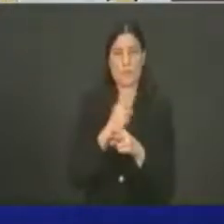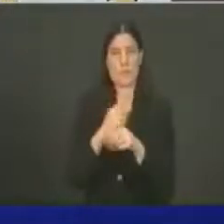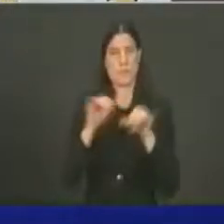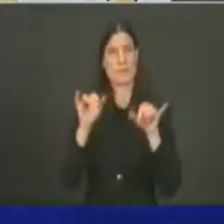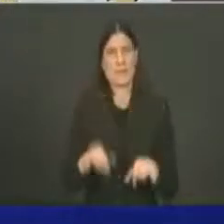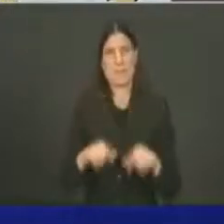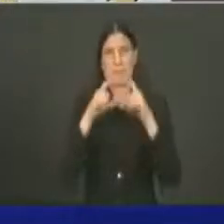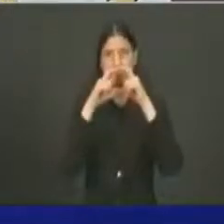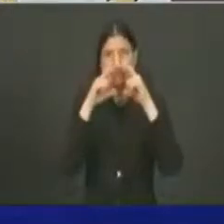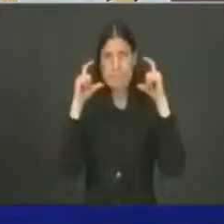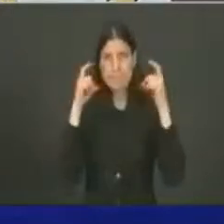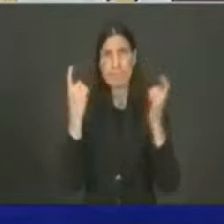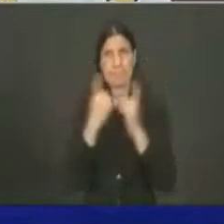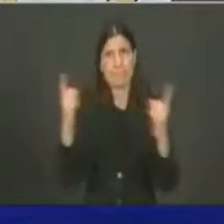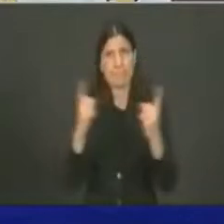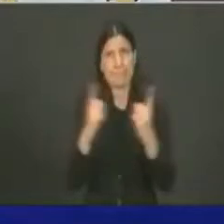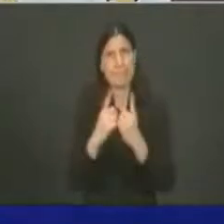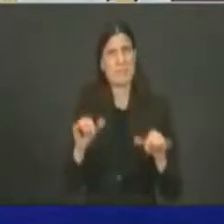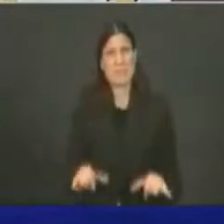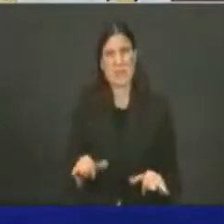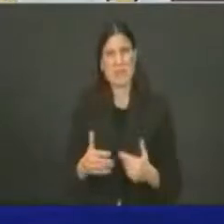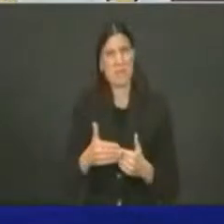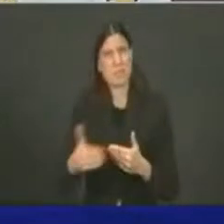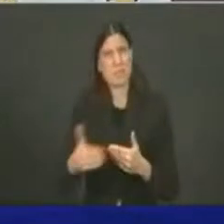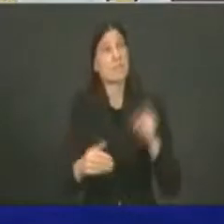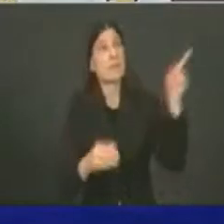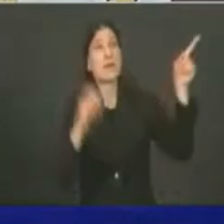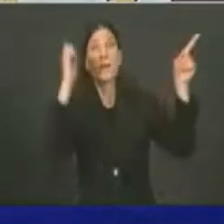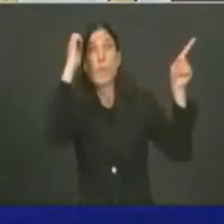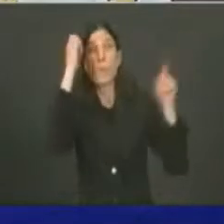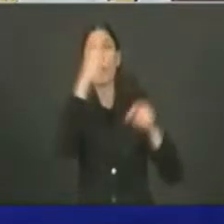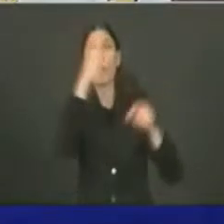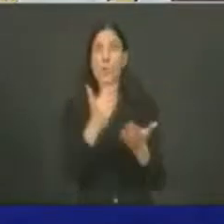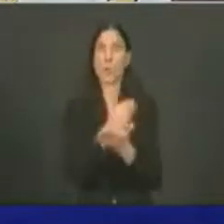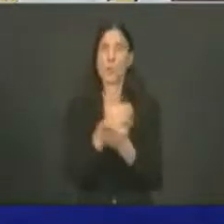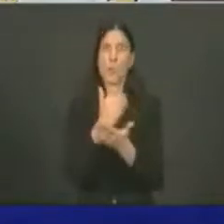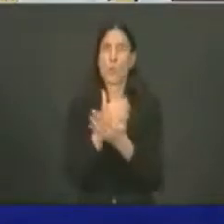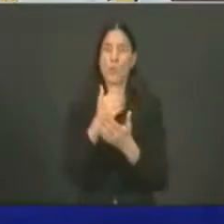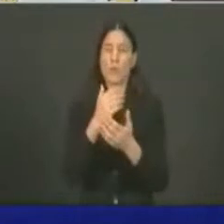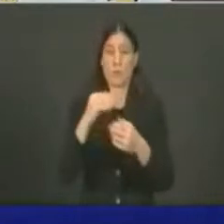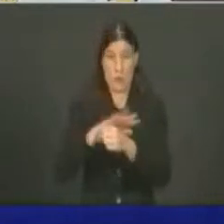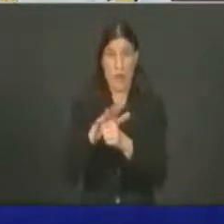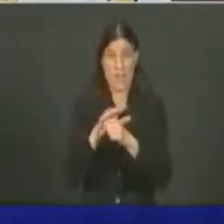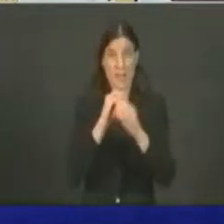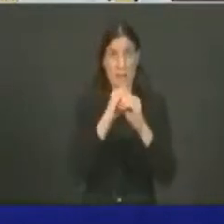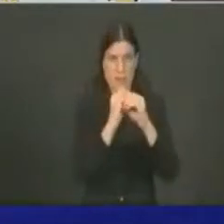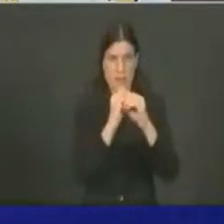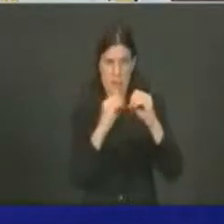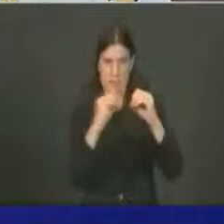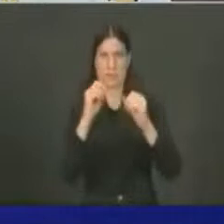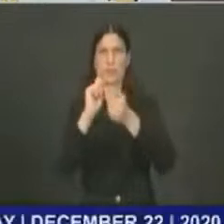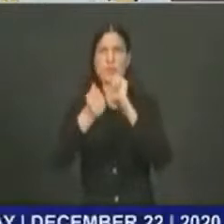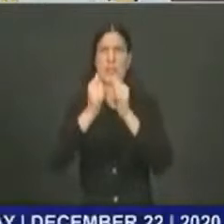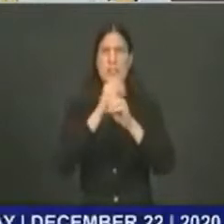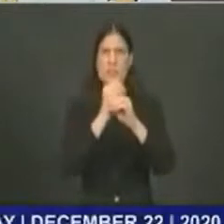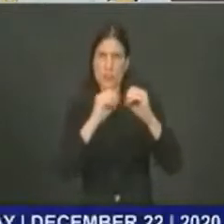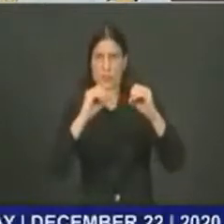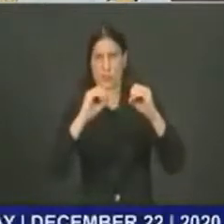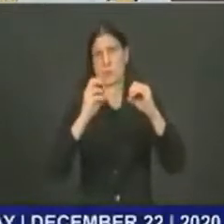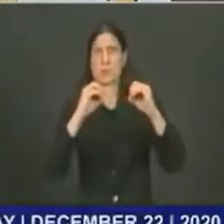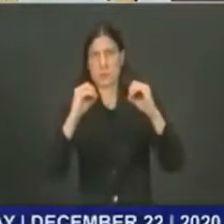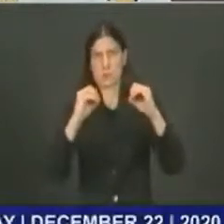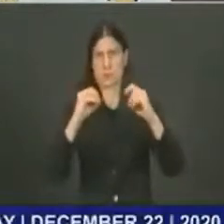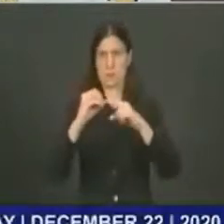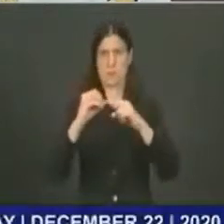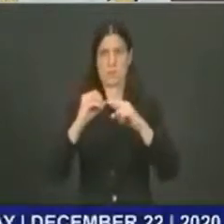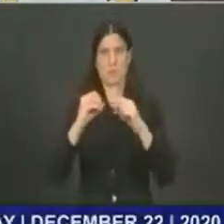change any of the action steps that we can take to do it. We are working closely with CDC, had a call